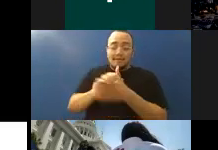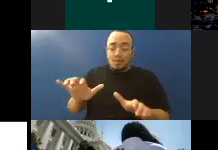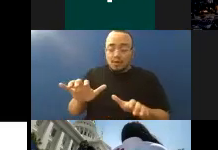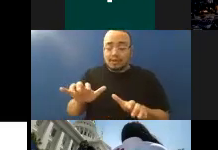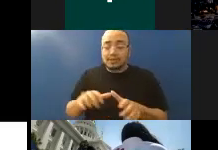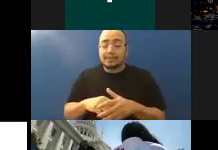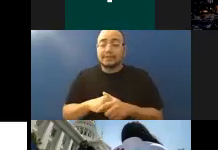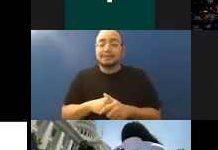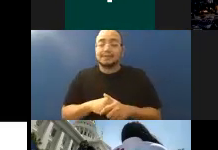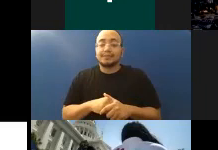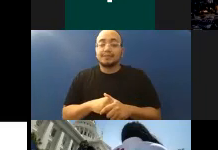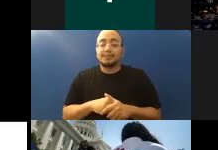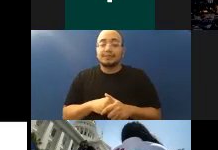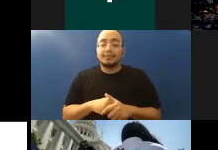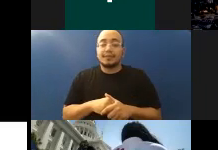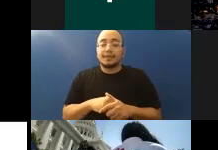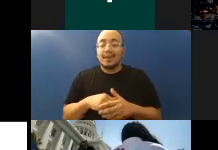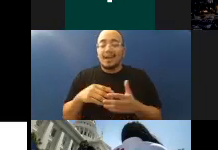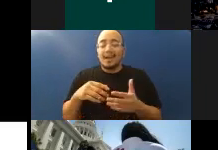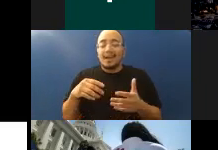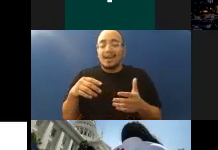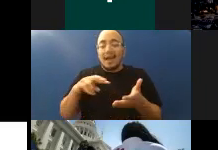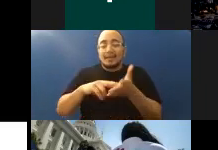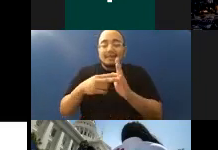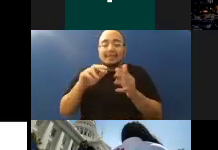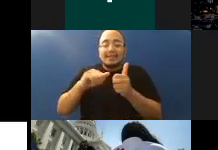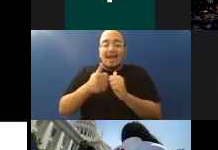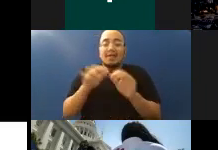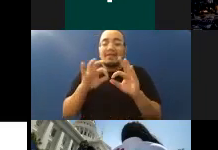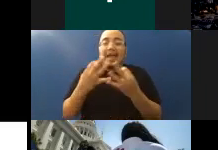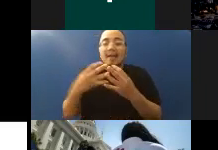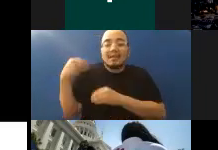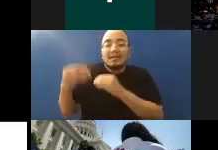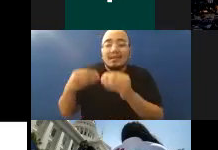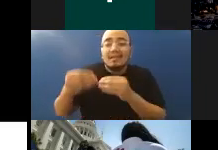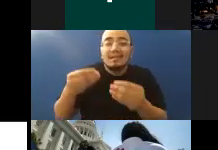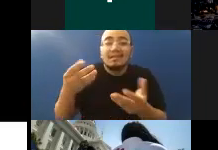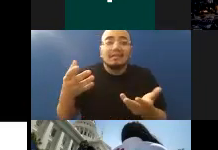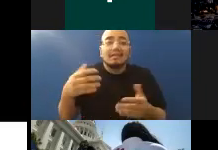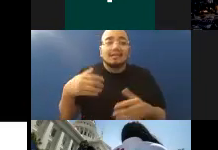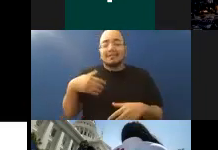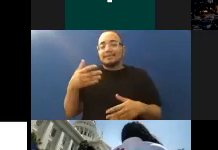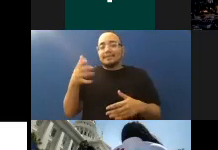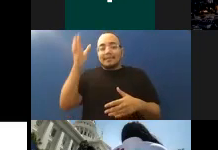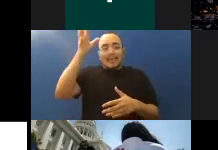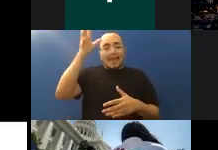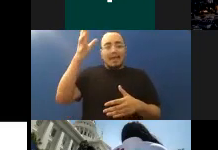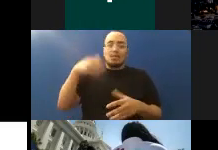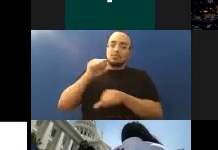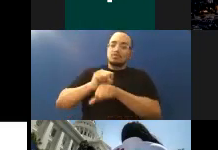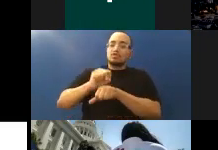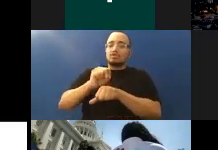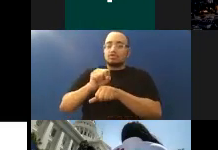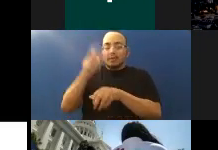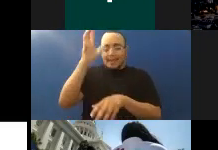Muslim, so like very traditional. So where the man makes the money and the woman stays home and raises kids. So when they got a divorce, my mom had no money. So we